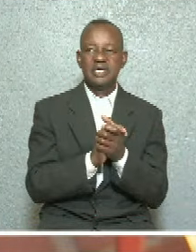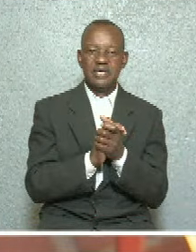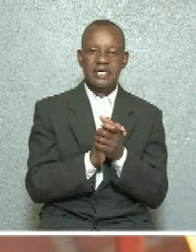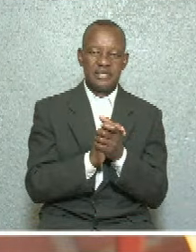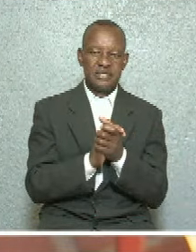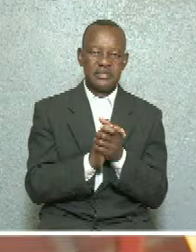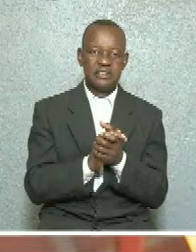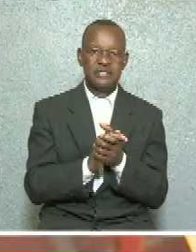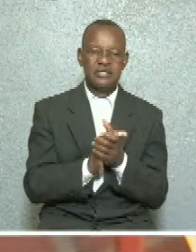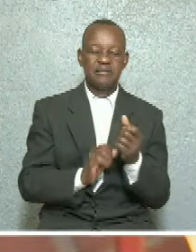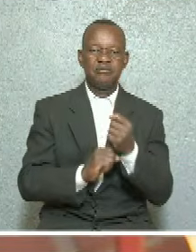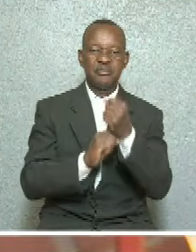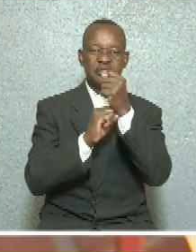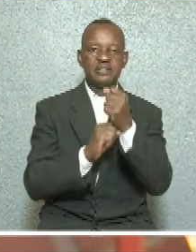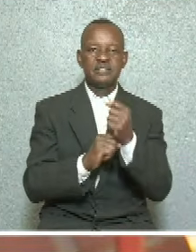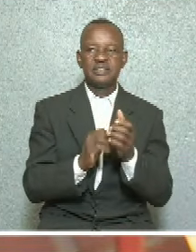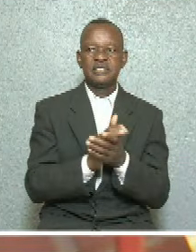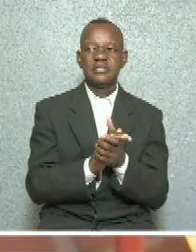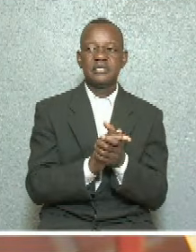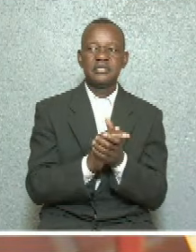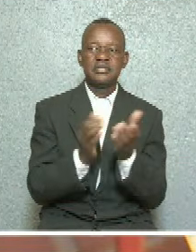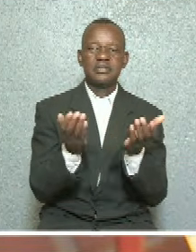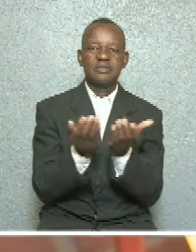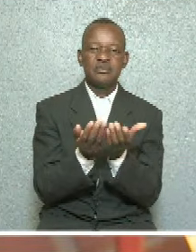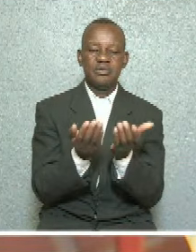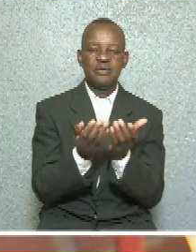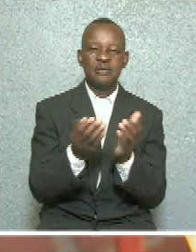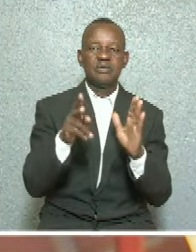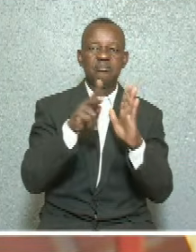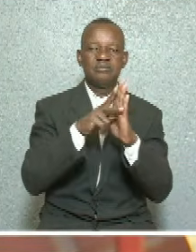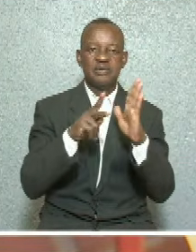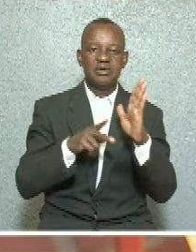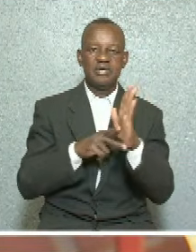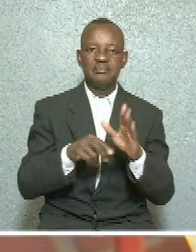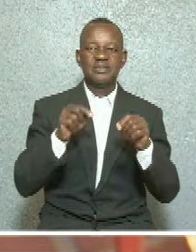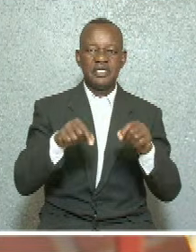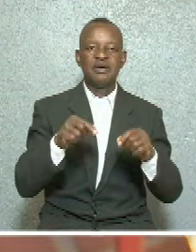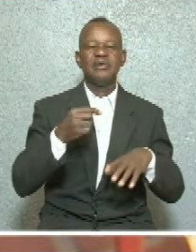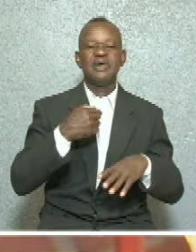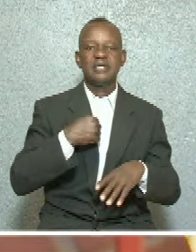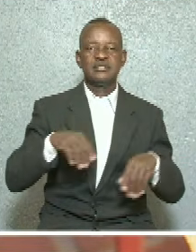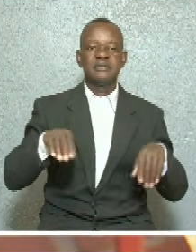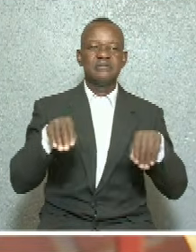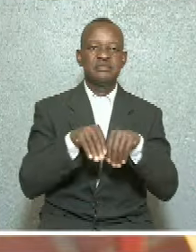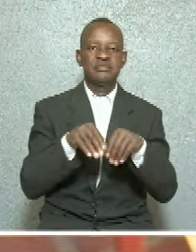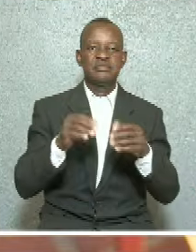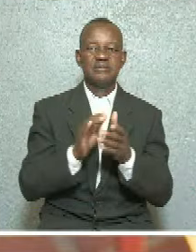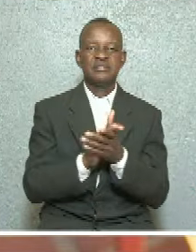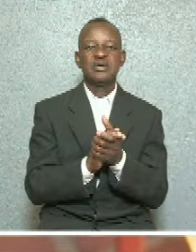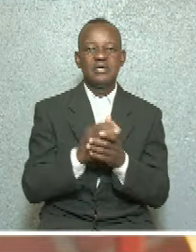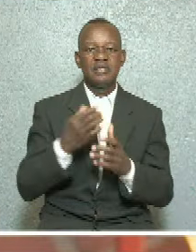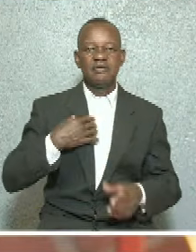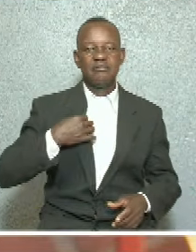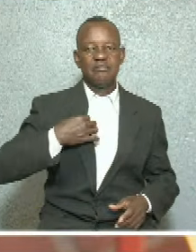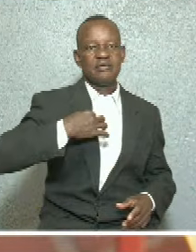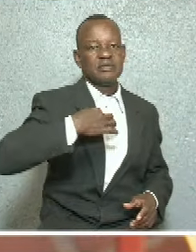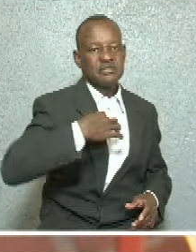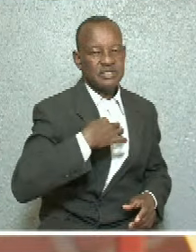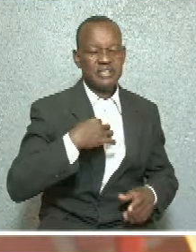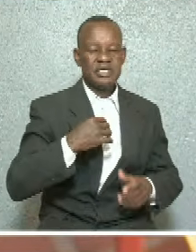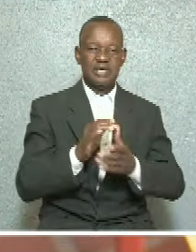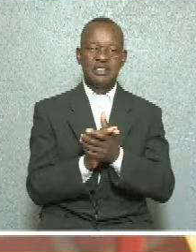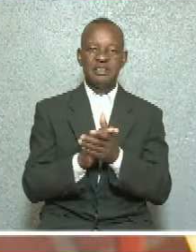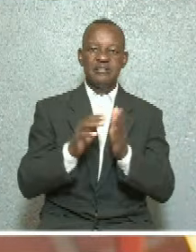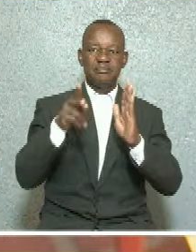And now today, I currently volunteer at the program as an assistant coach for the soccer kids, and then also as a